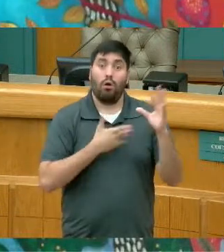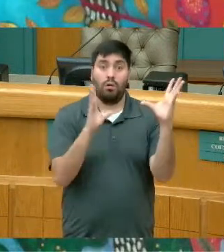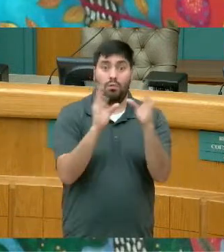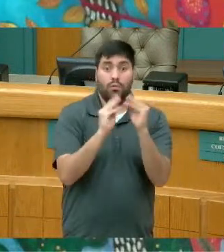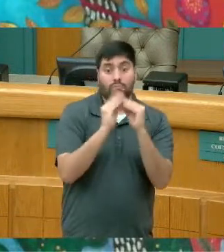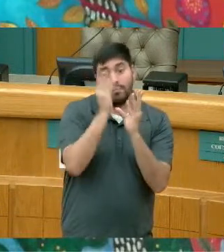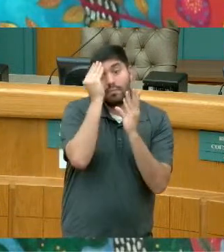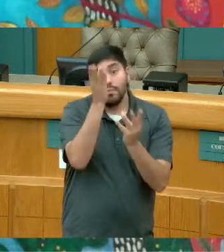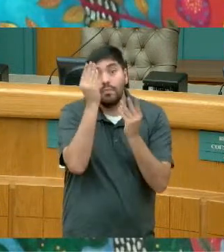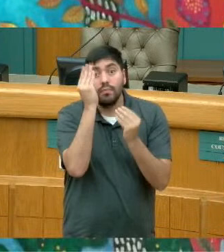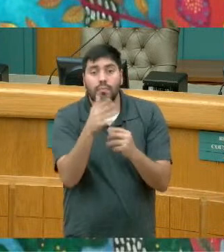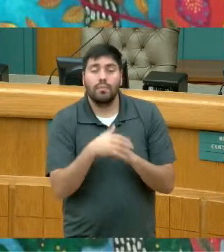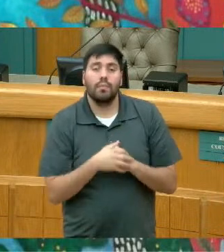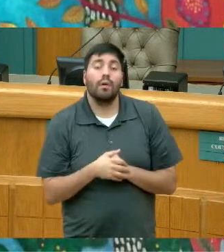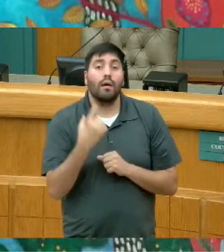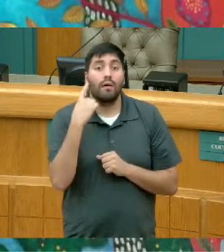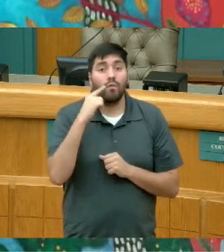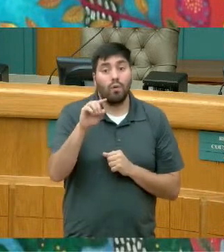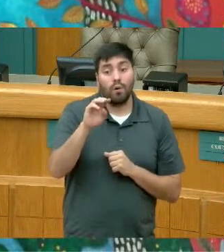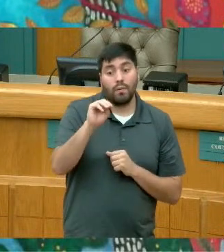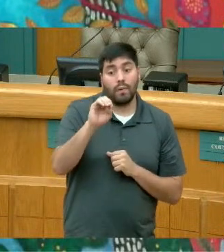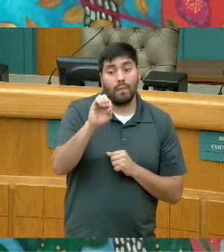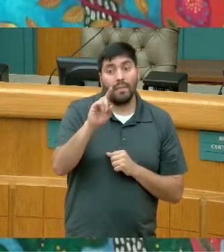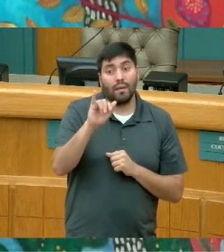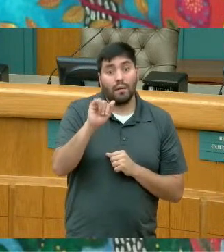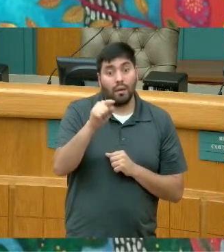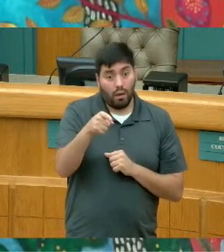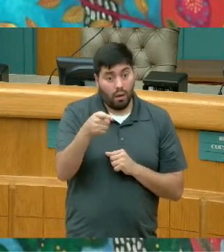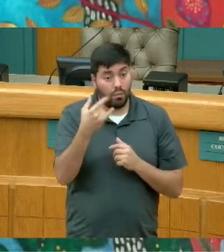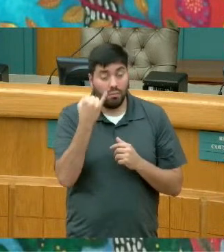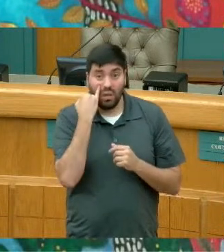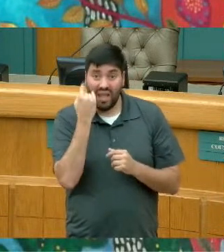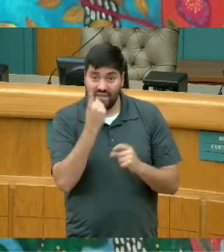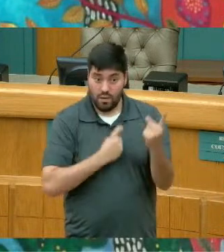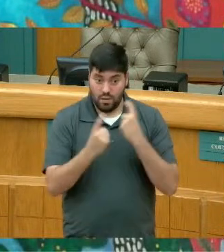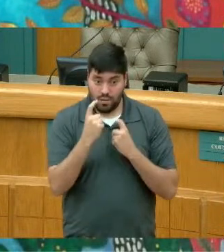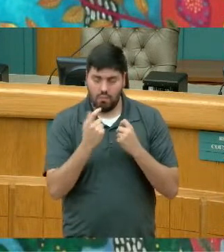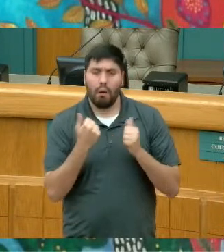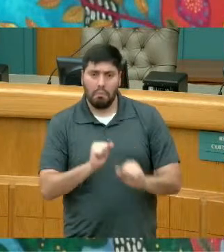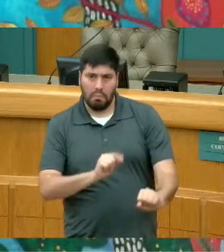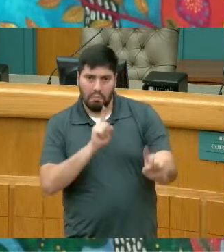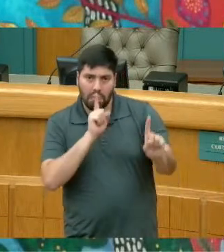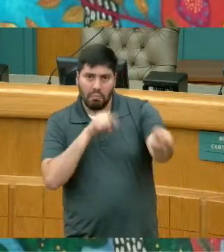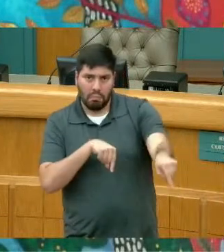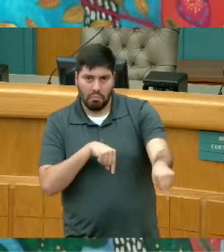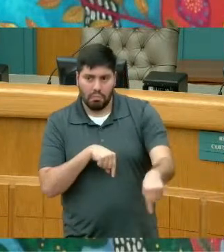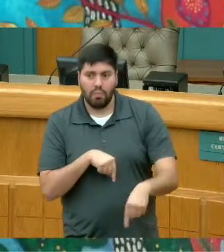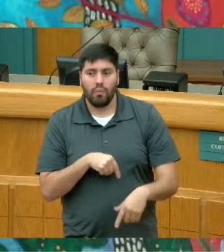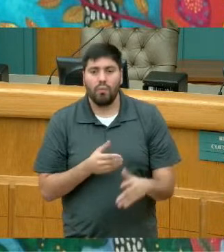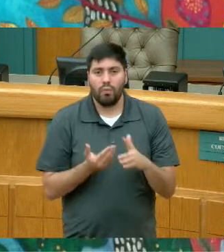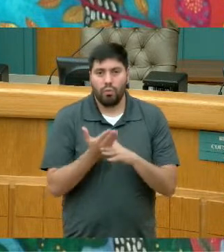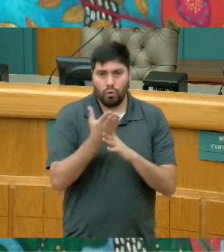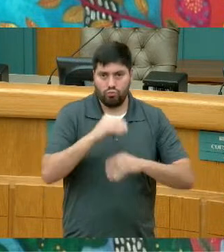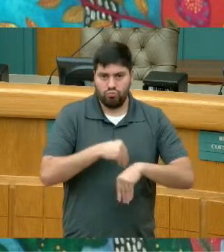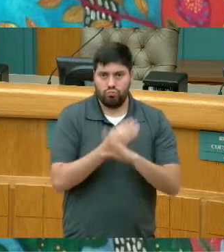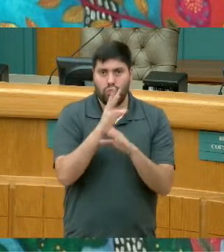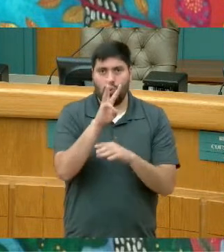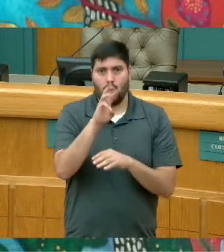press briefings. And for the media, I will also be available to answer your questions